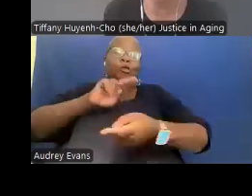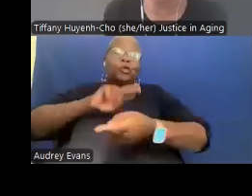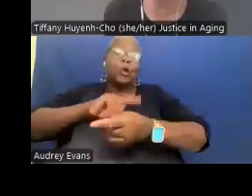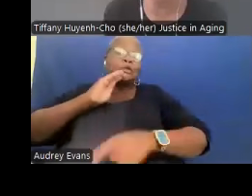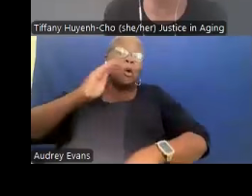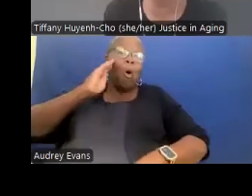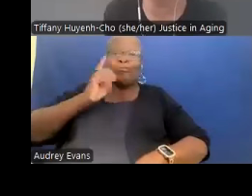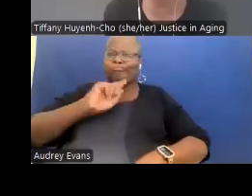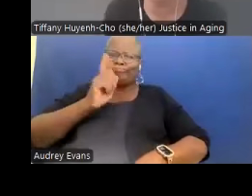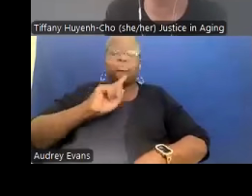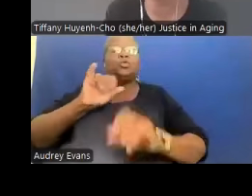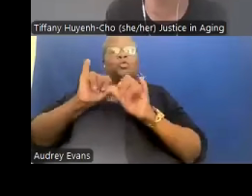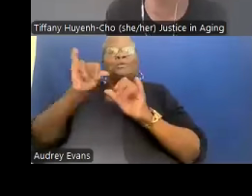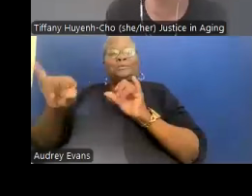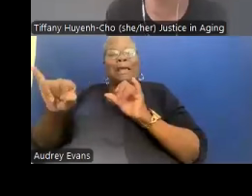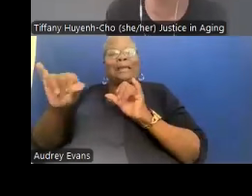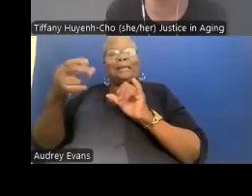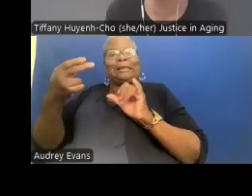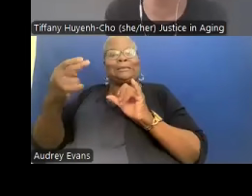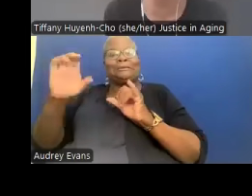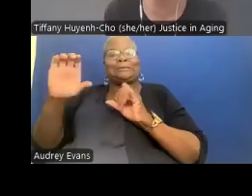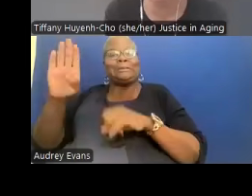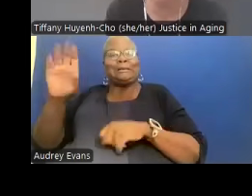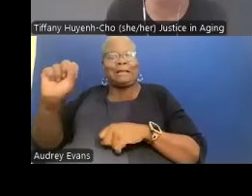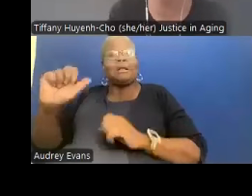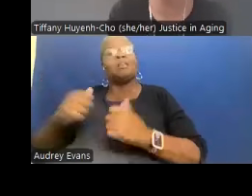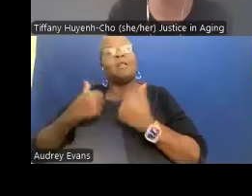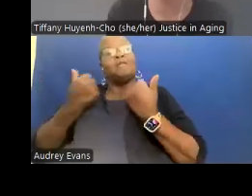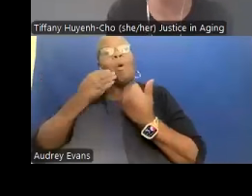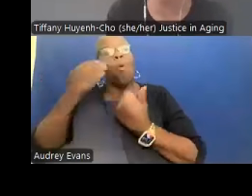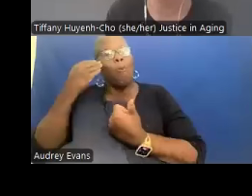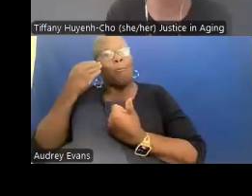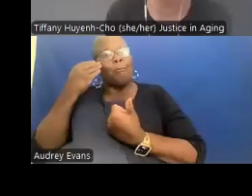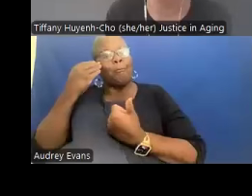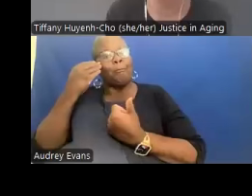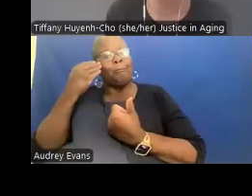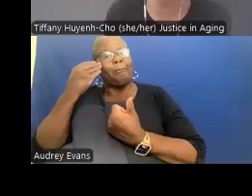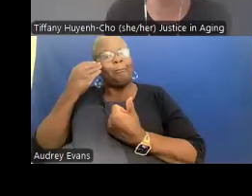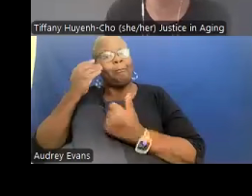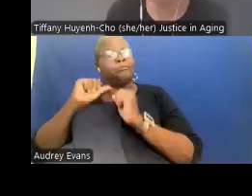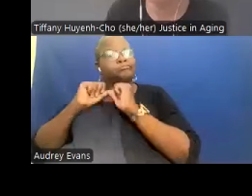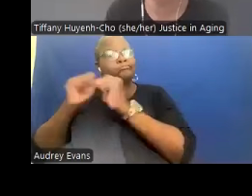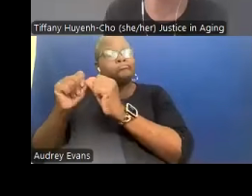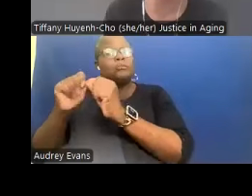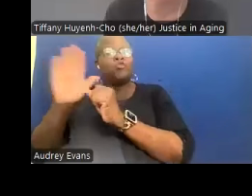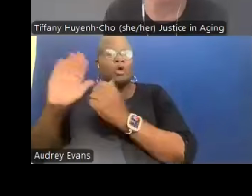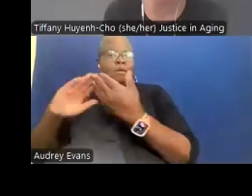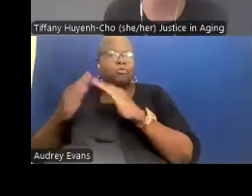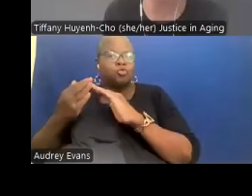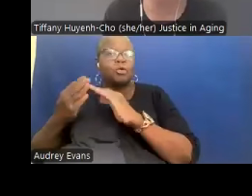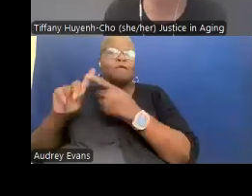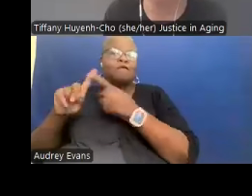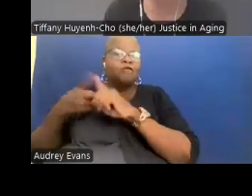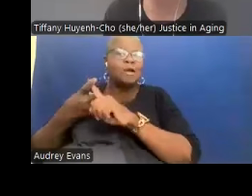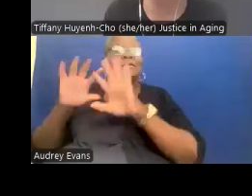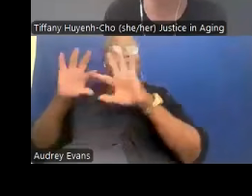can receive HCBS that allow you to live at home and remain in your community with your friends and